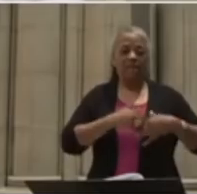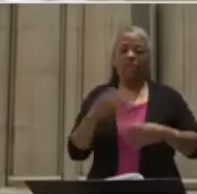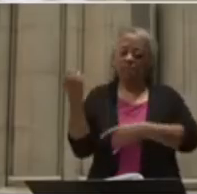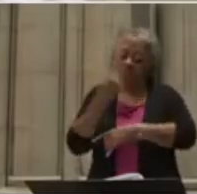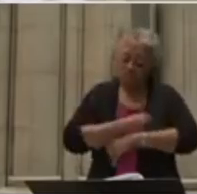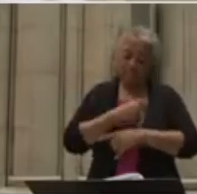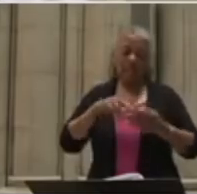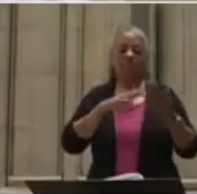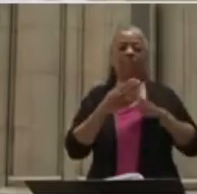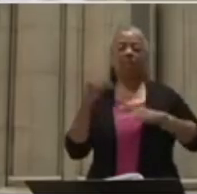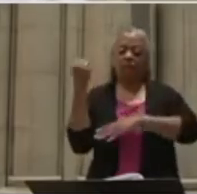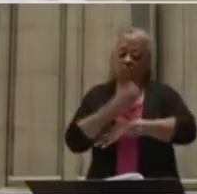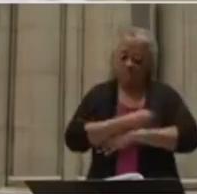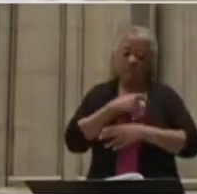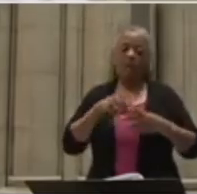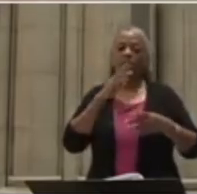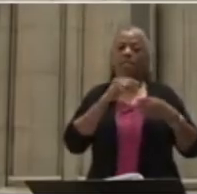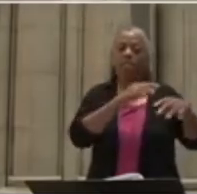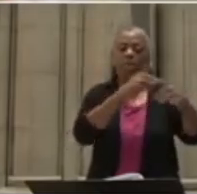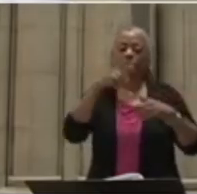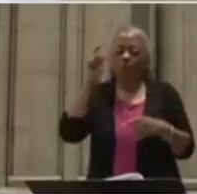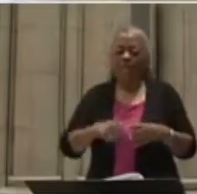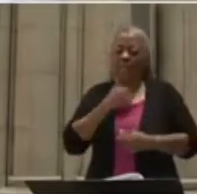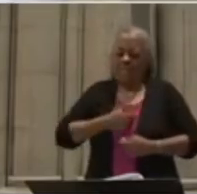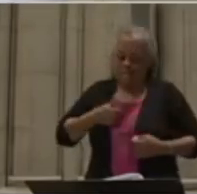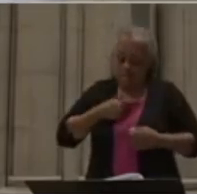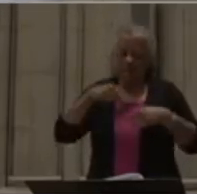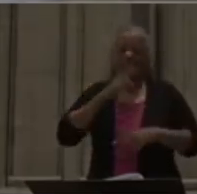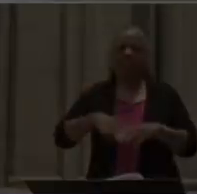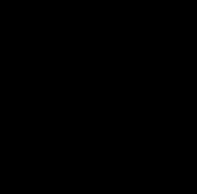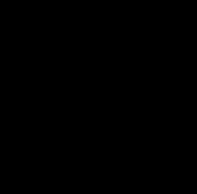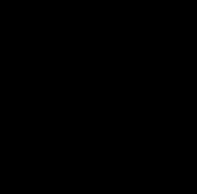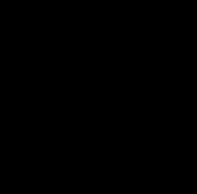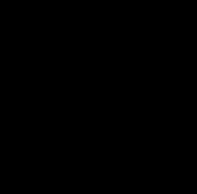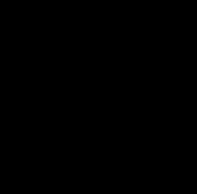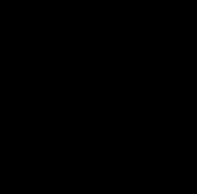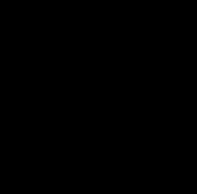down the cities and shuts down the mall. We need lamenting in this nation.